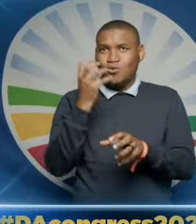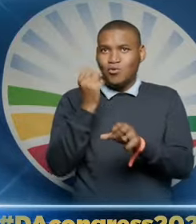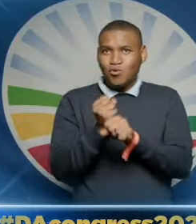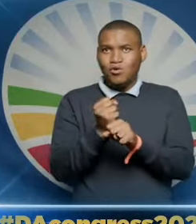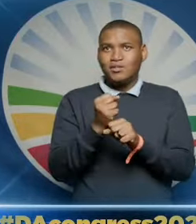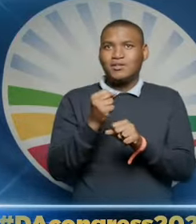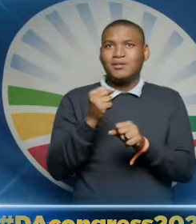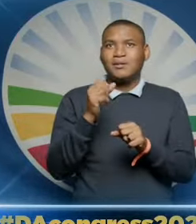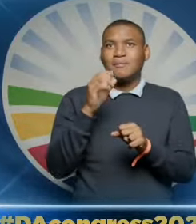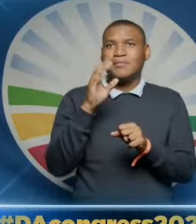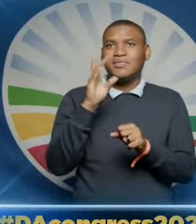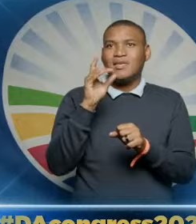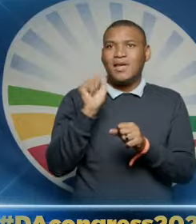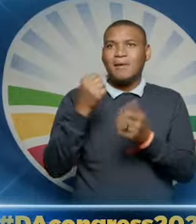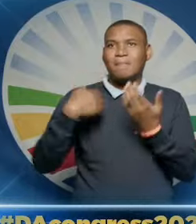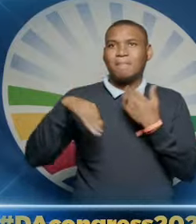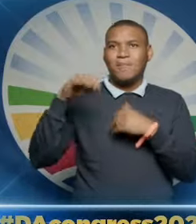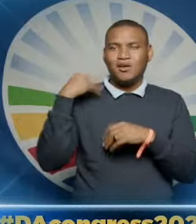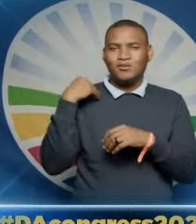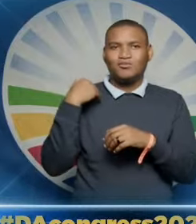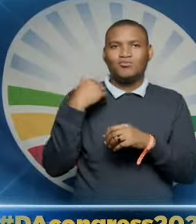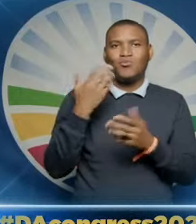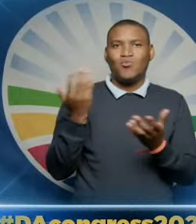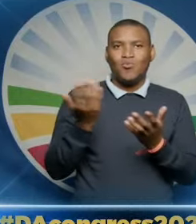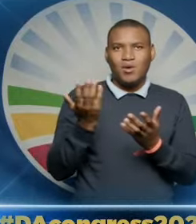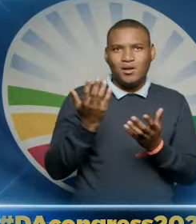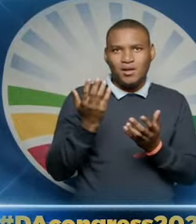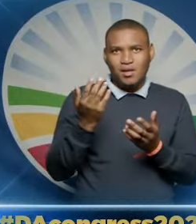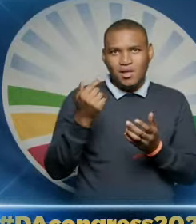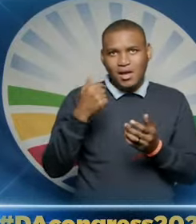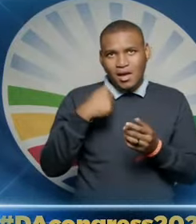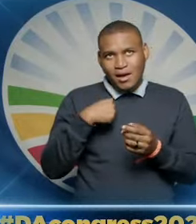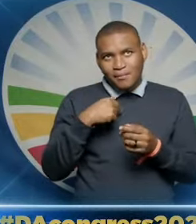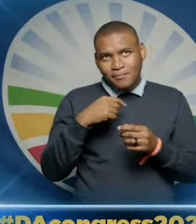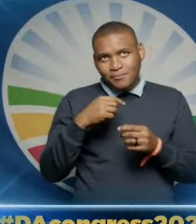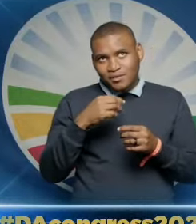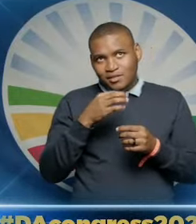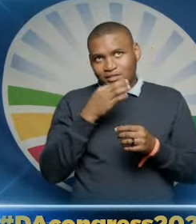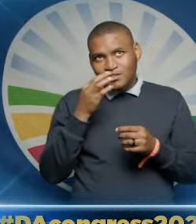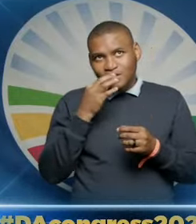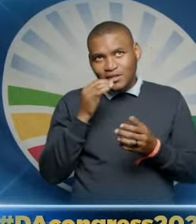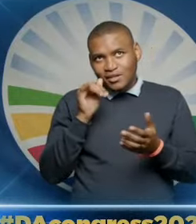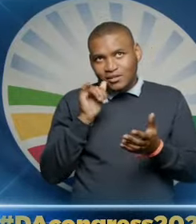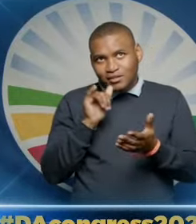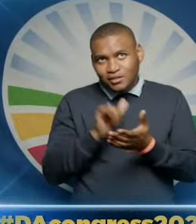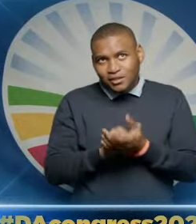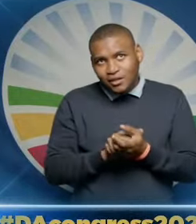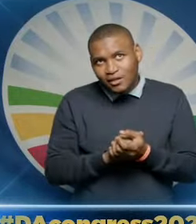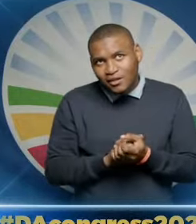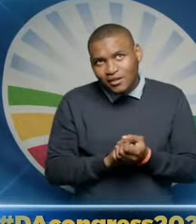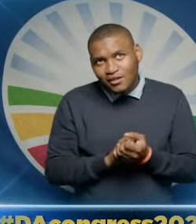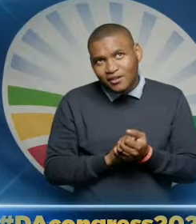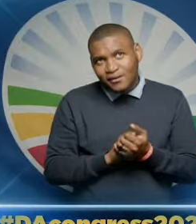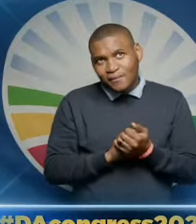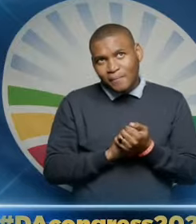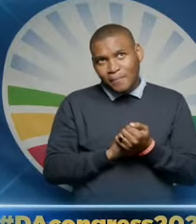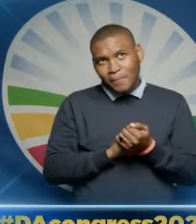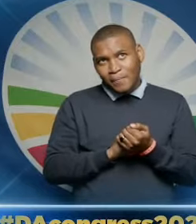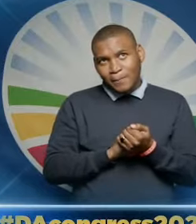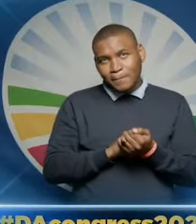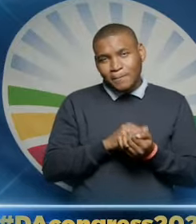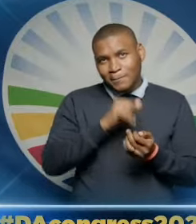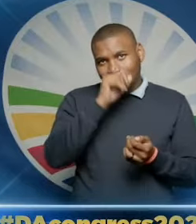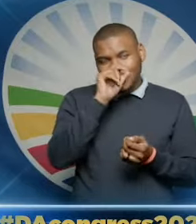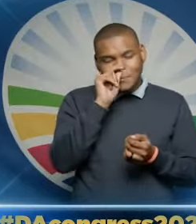winning ways. Democrats, ek is trots om te sê dat die DA is terug en ons is gereed om te